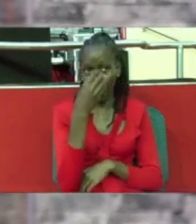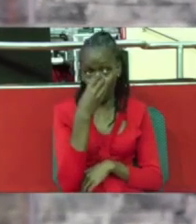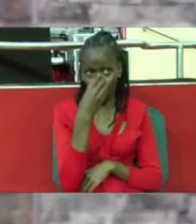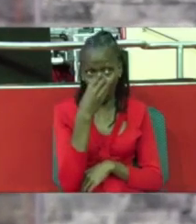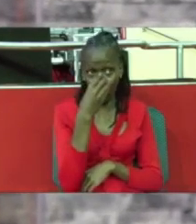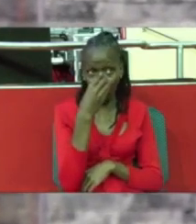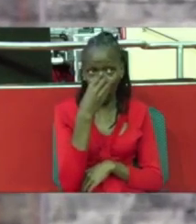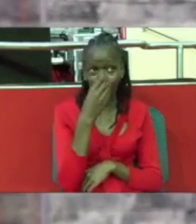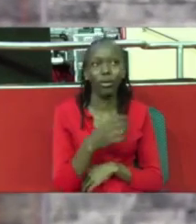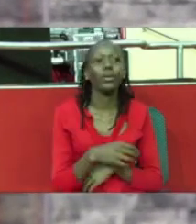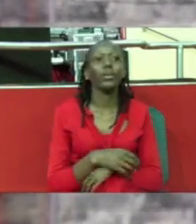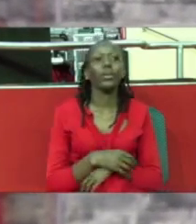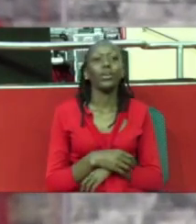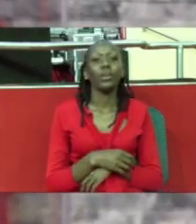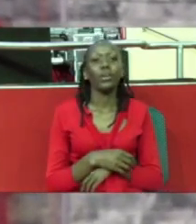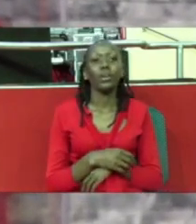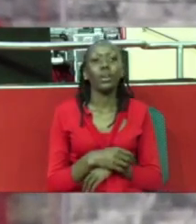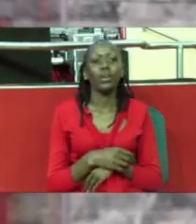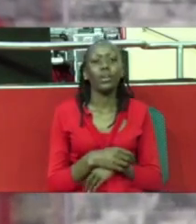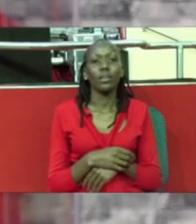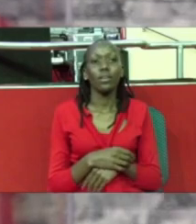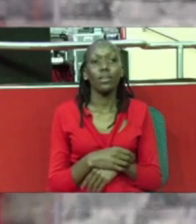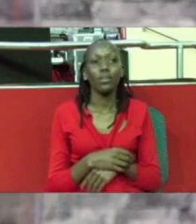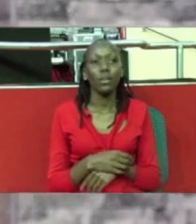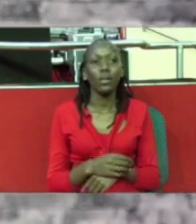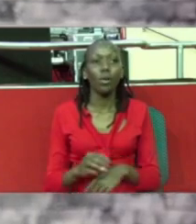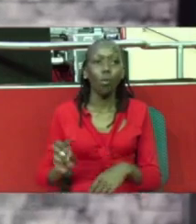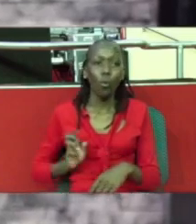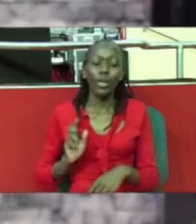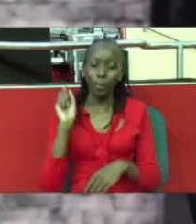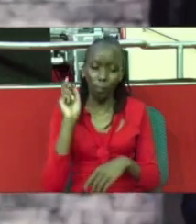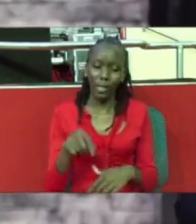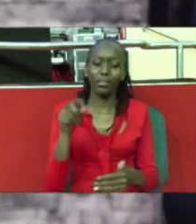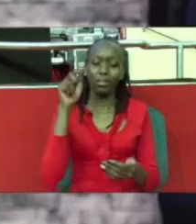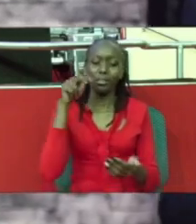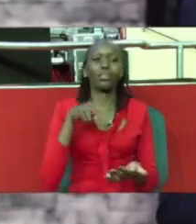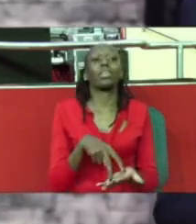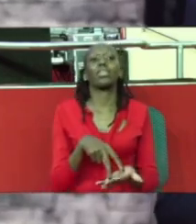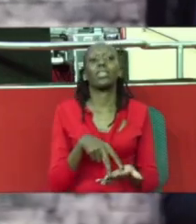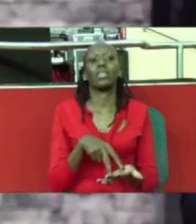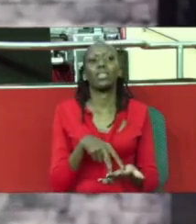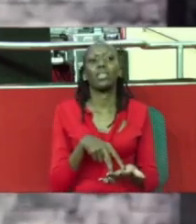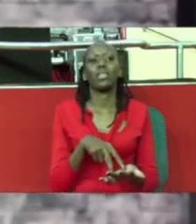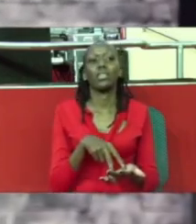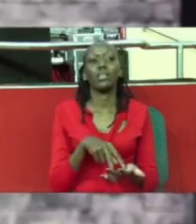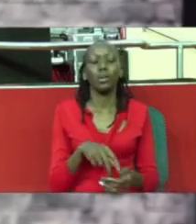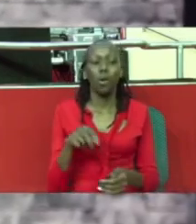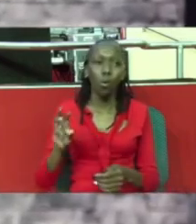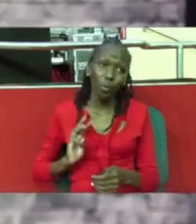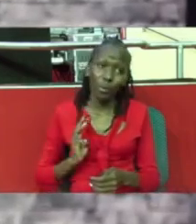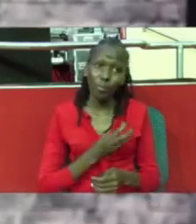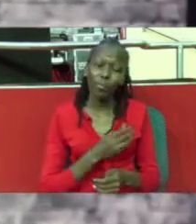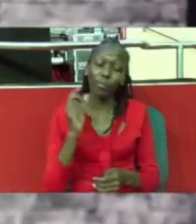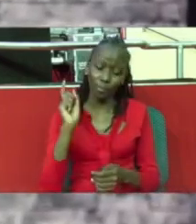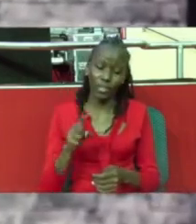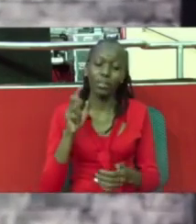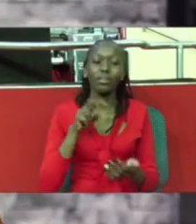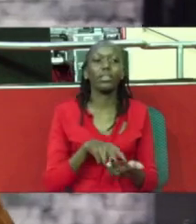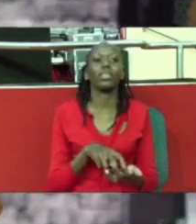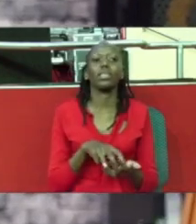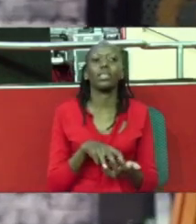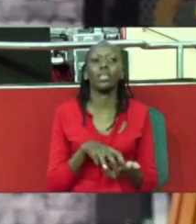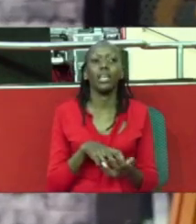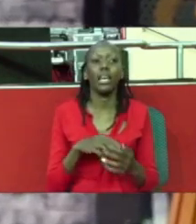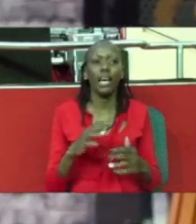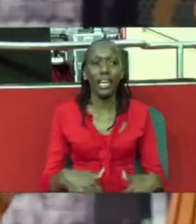kidole. It was the work of the present. Aha. We should start the ground. Inapaswa usimame. We should start the ground. Inapaswa tusimame. And start